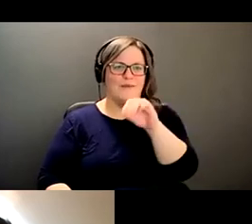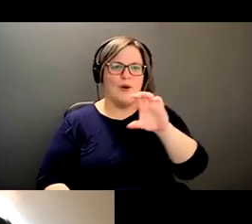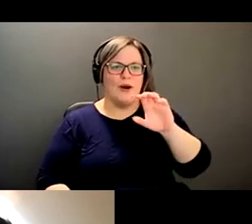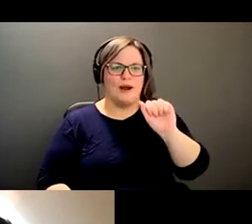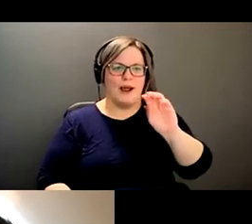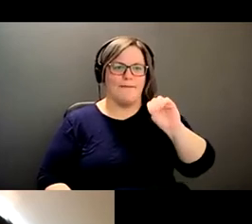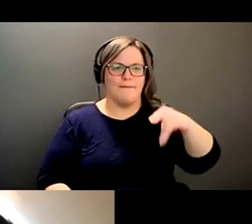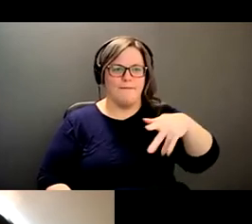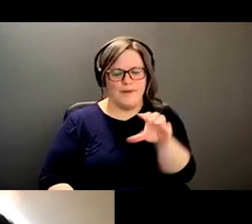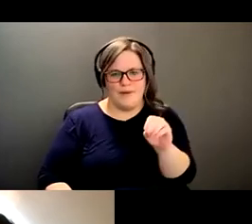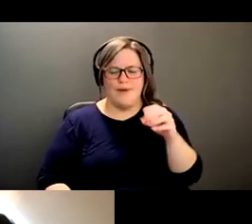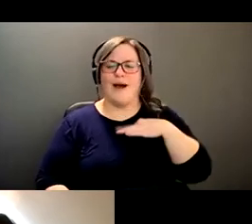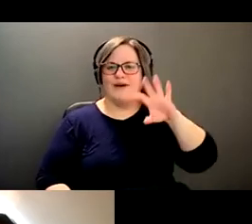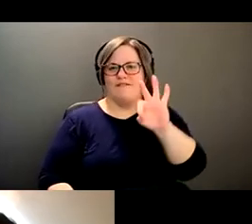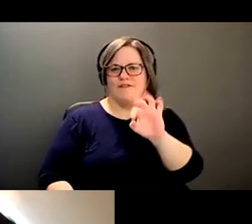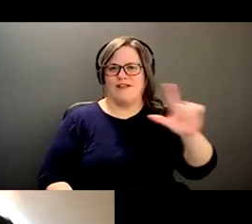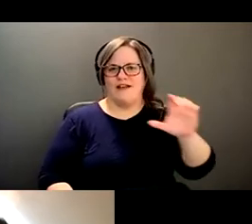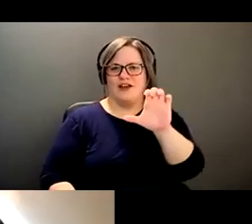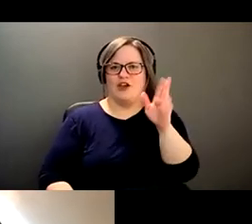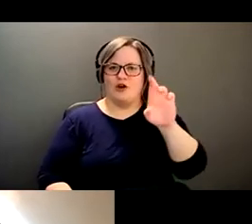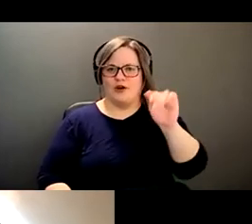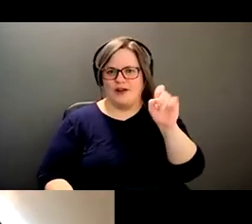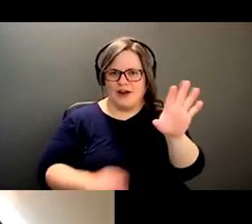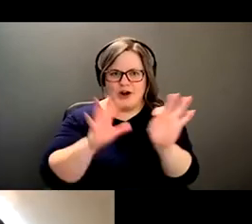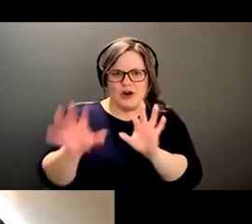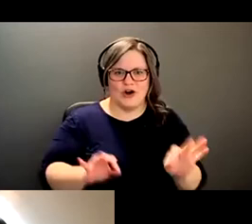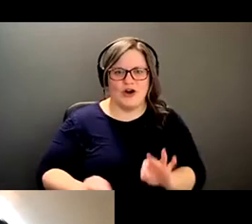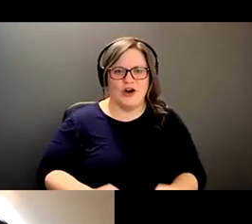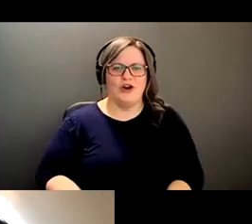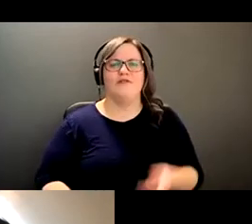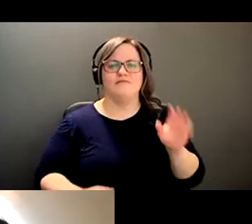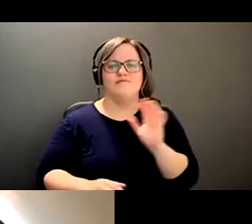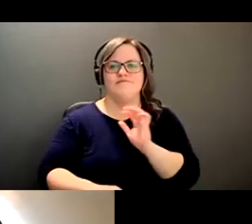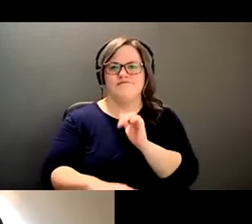freelance curator and artist based here in Tacaronto, which is where I am currently.